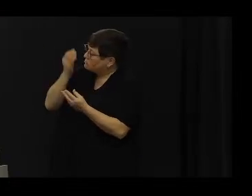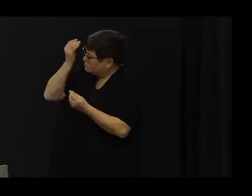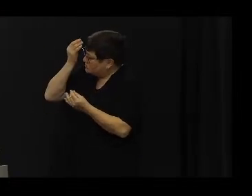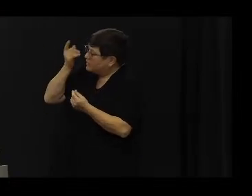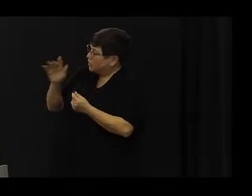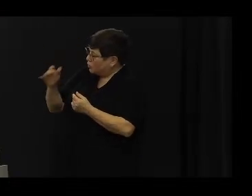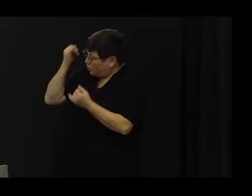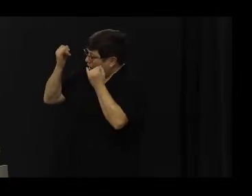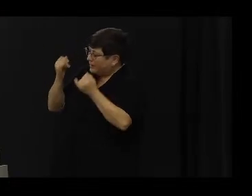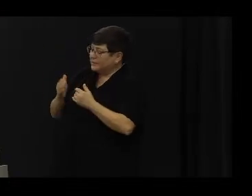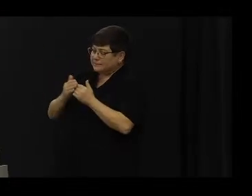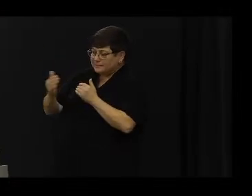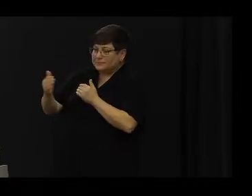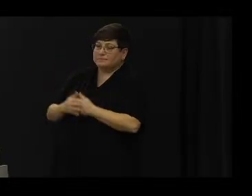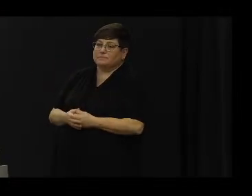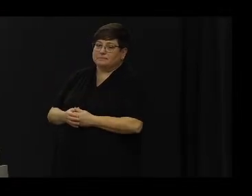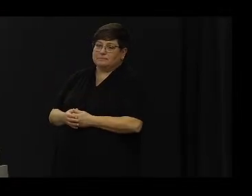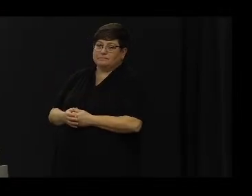as the board.